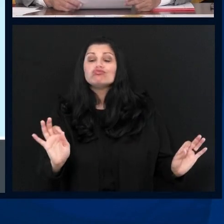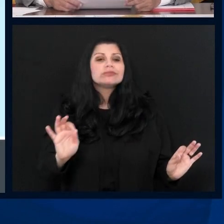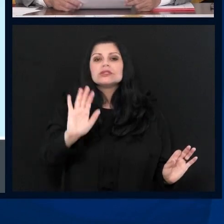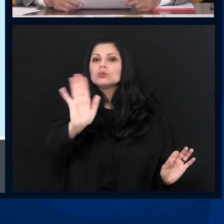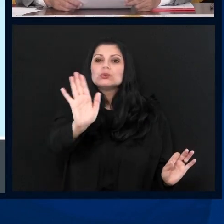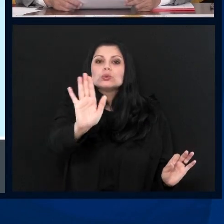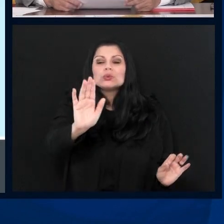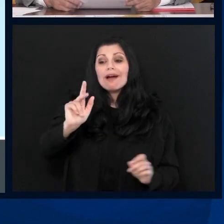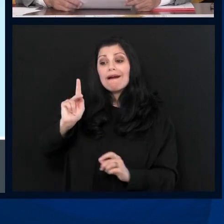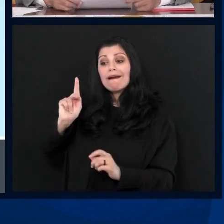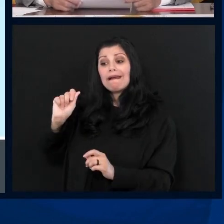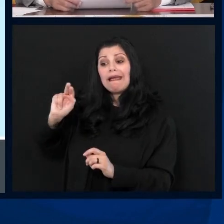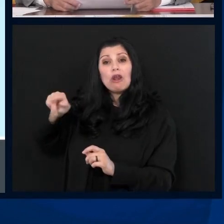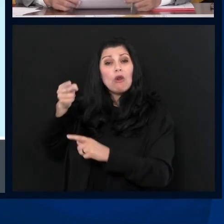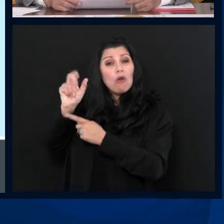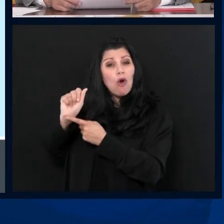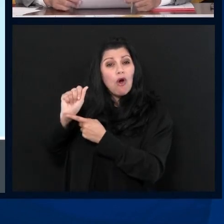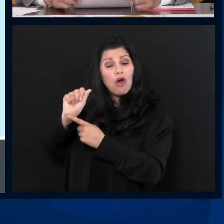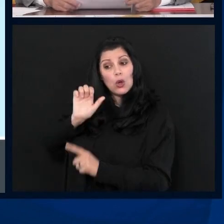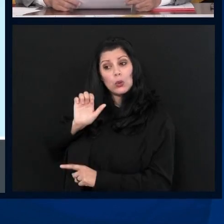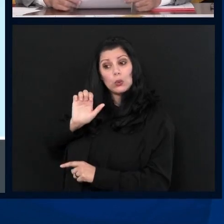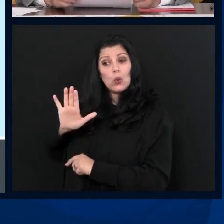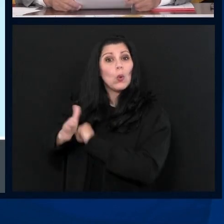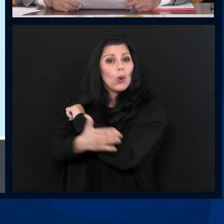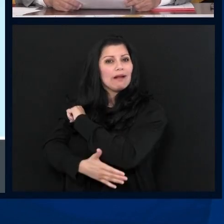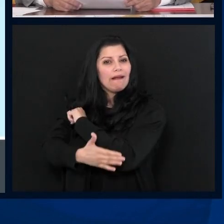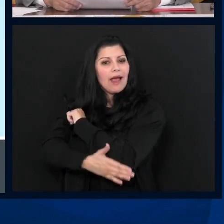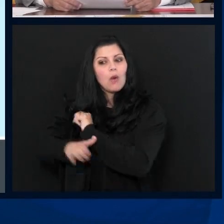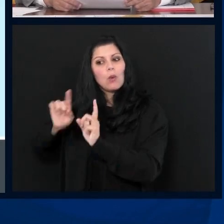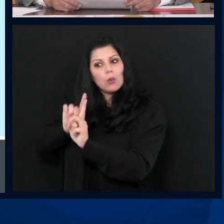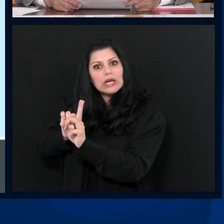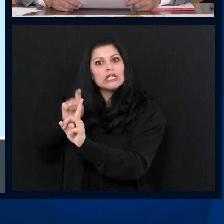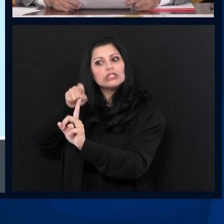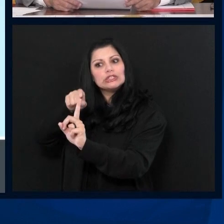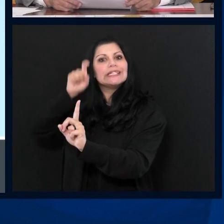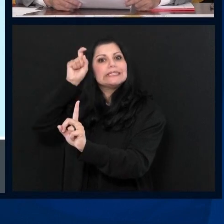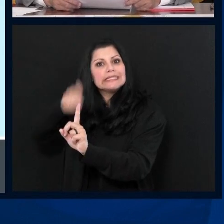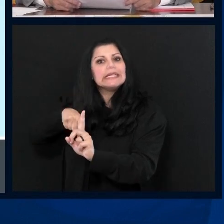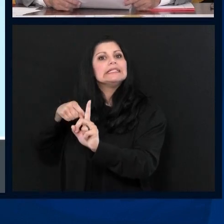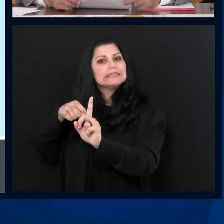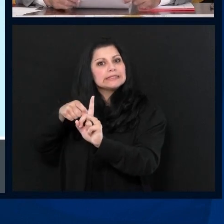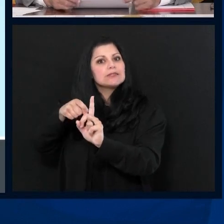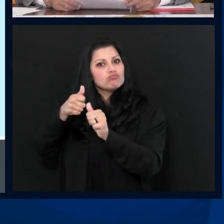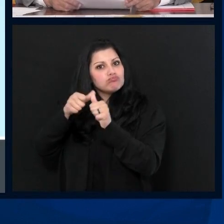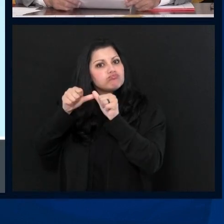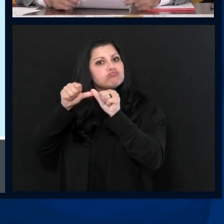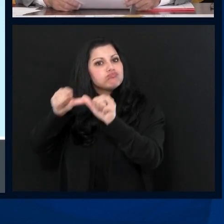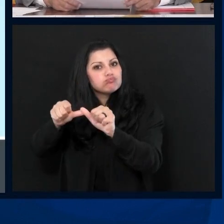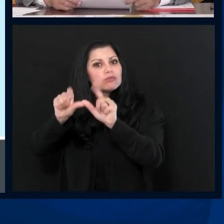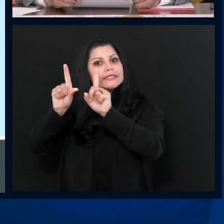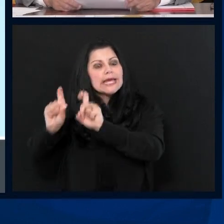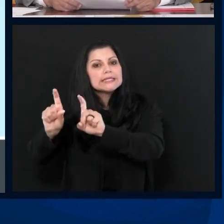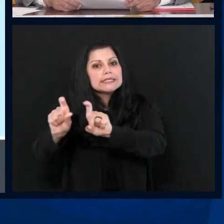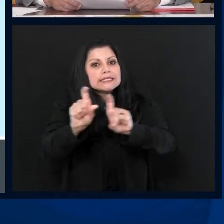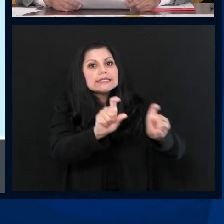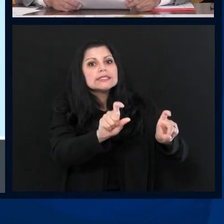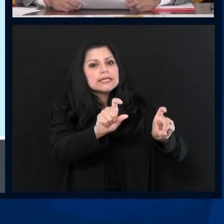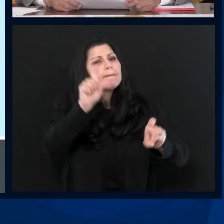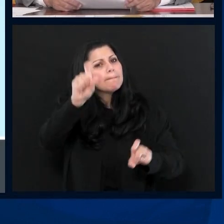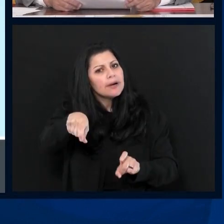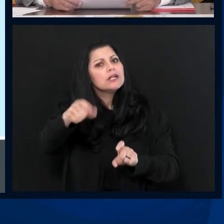Kanawha County. We have got to continue to test in Kanawha County and test more and more and